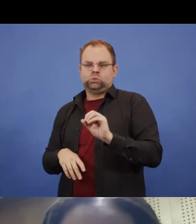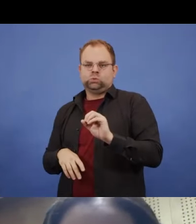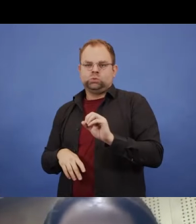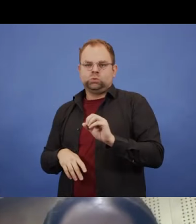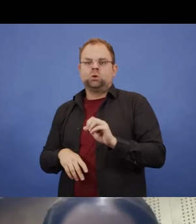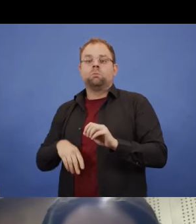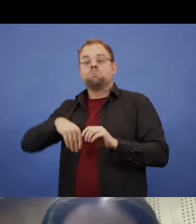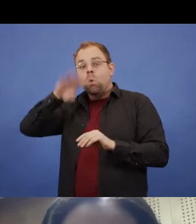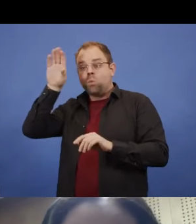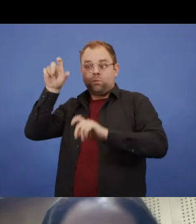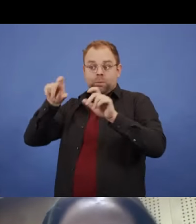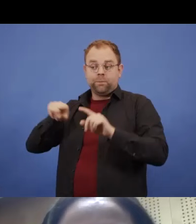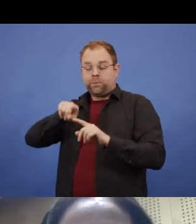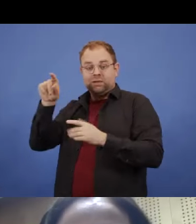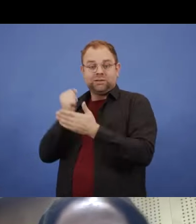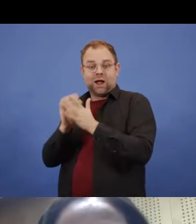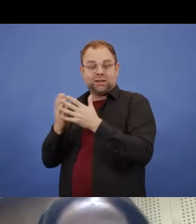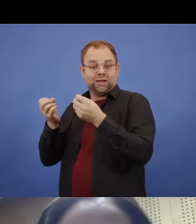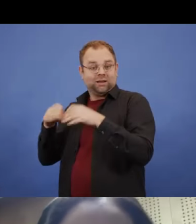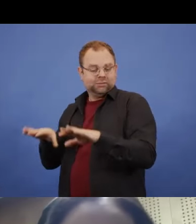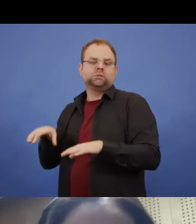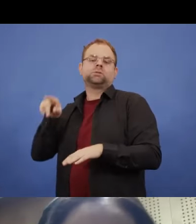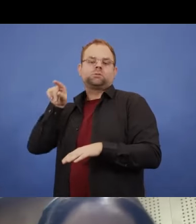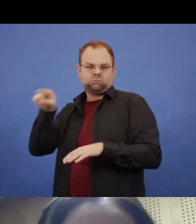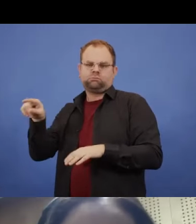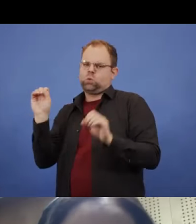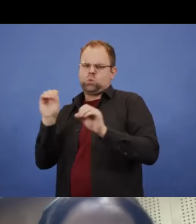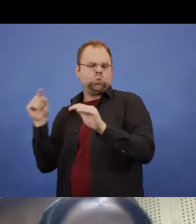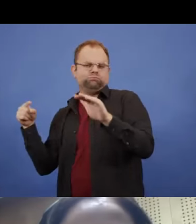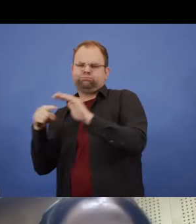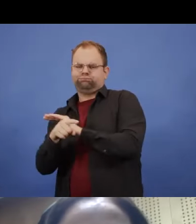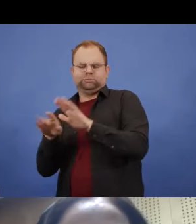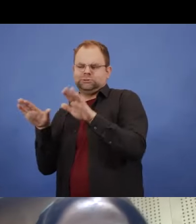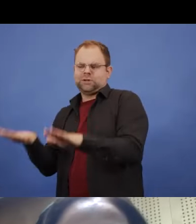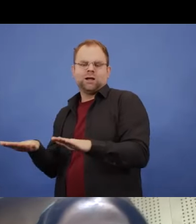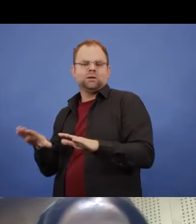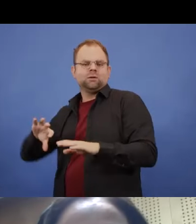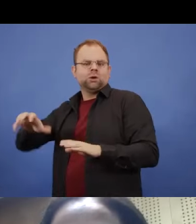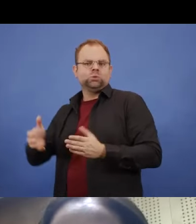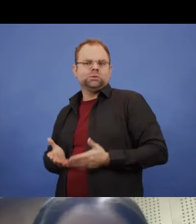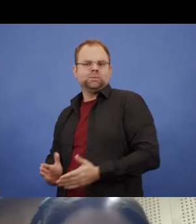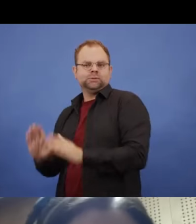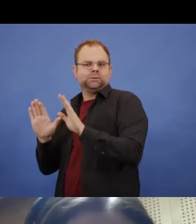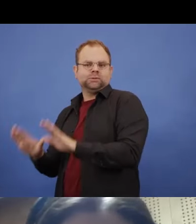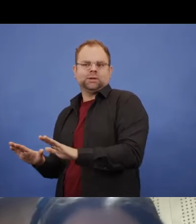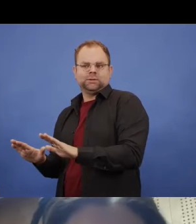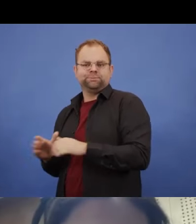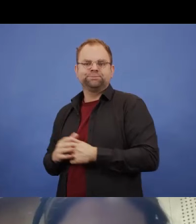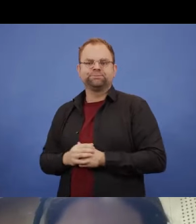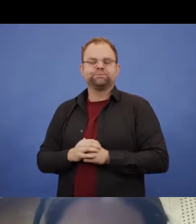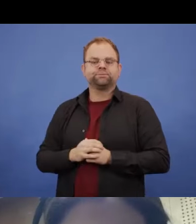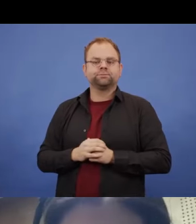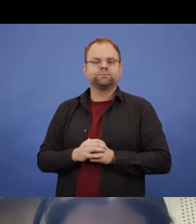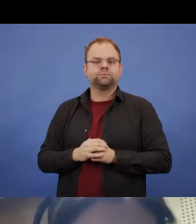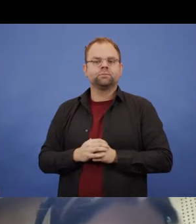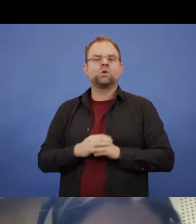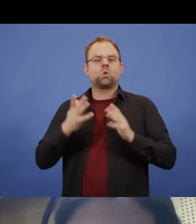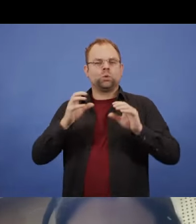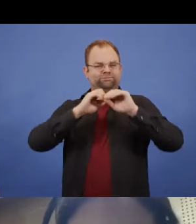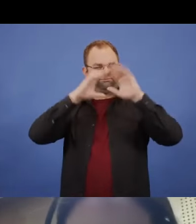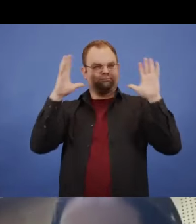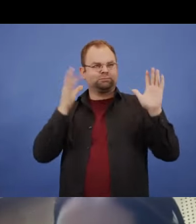proof of a nationality, they may be at risk of statelessness. So they may have an entitlement based on